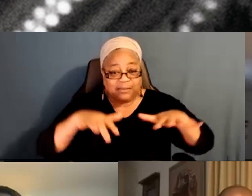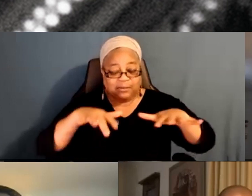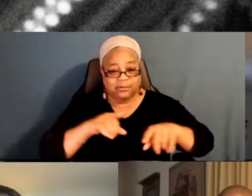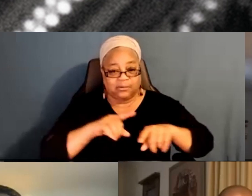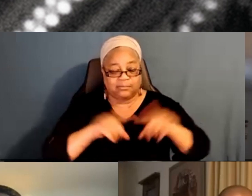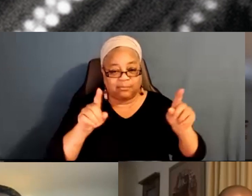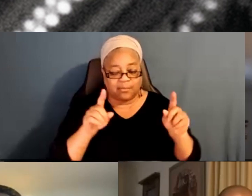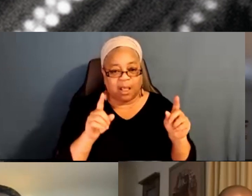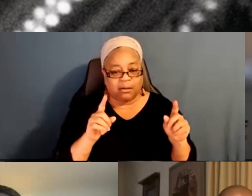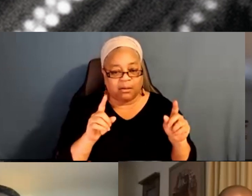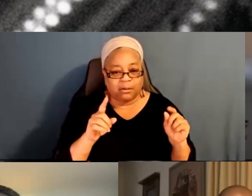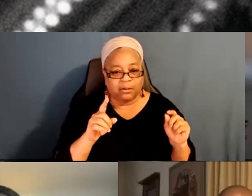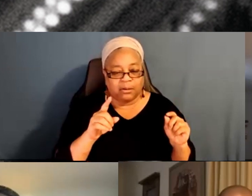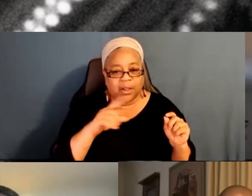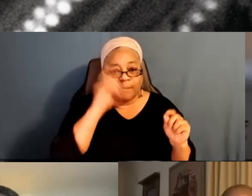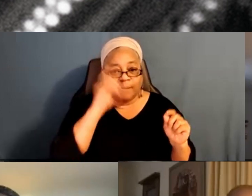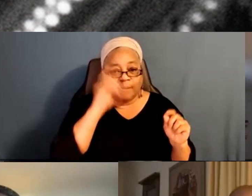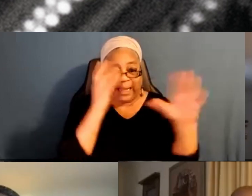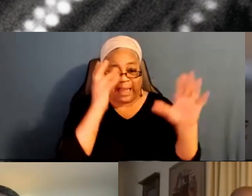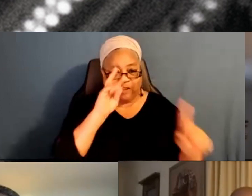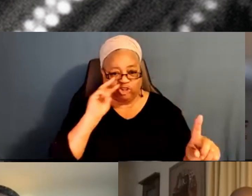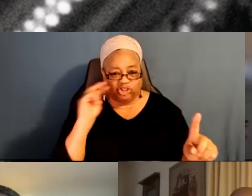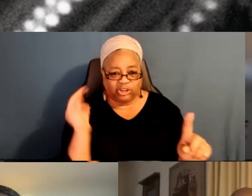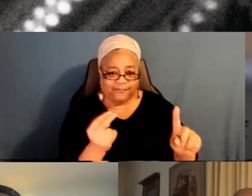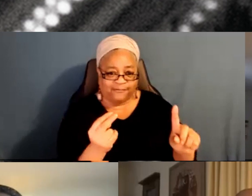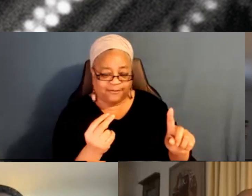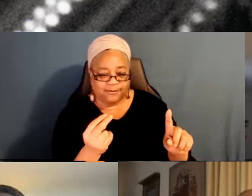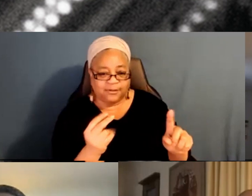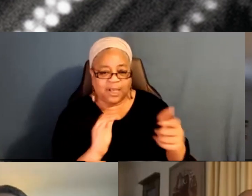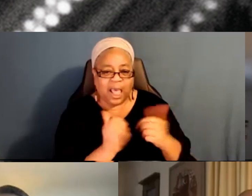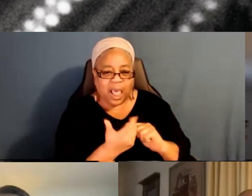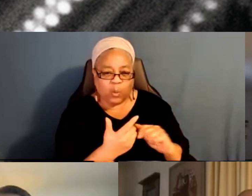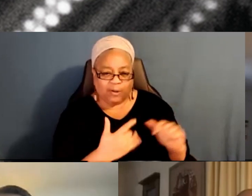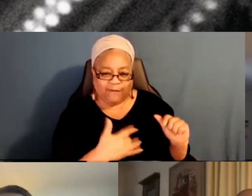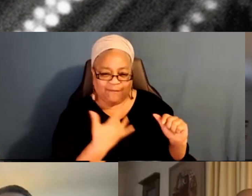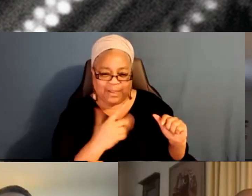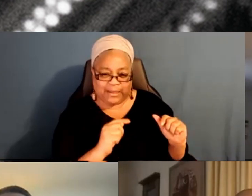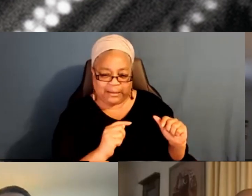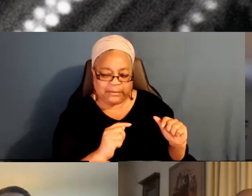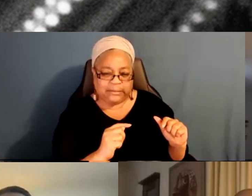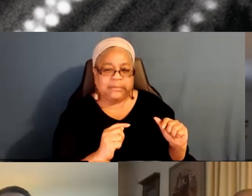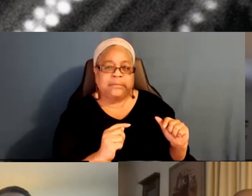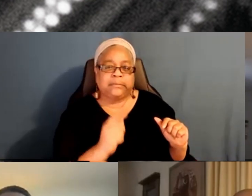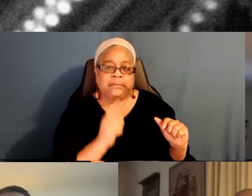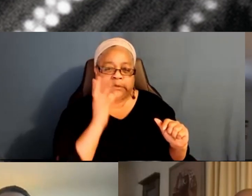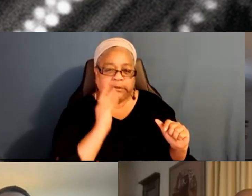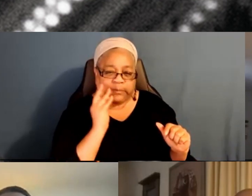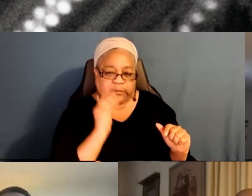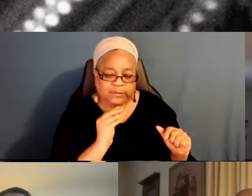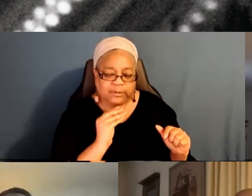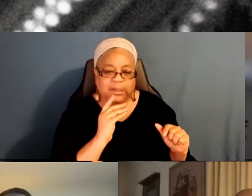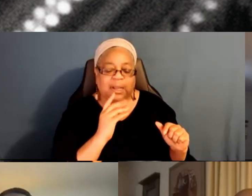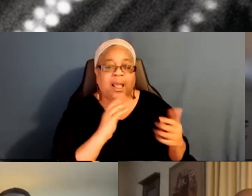how we see it, how we feel it, and how we dream beyond it, which is also to dream within it. Because we are